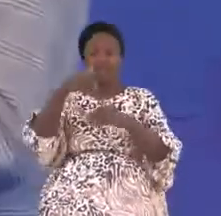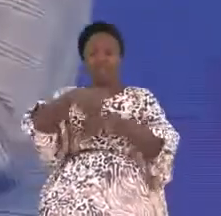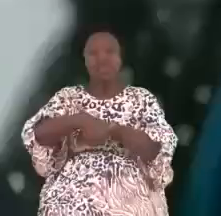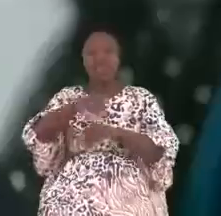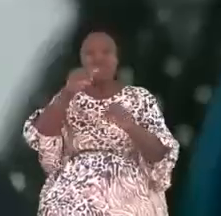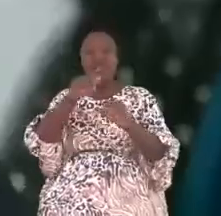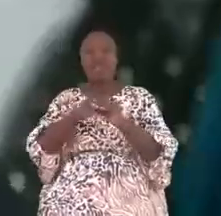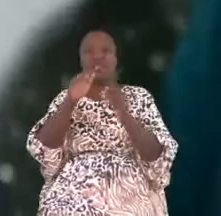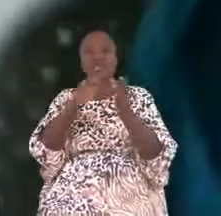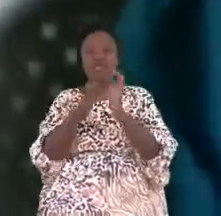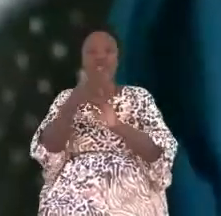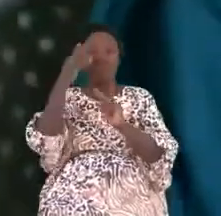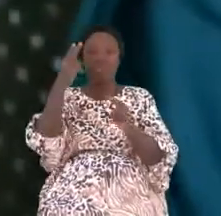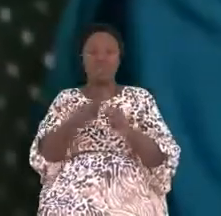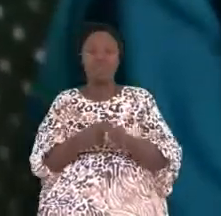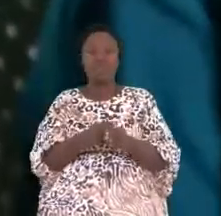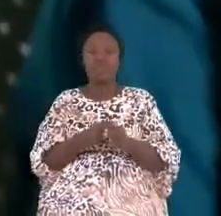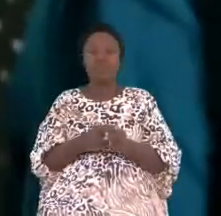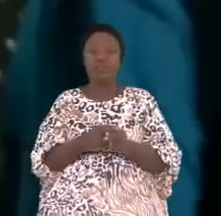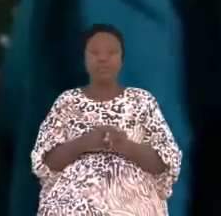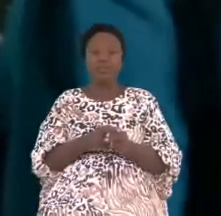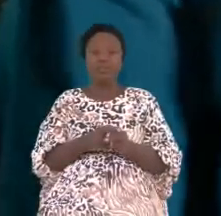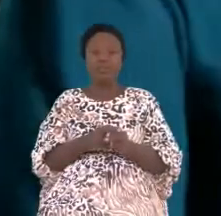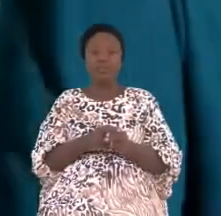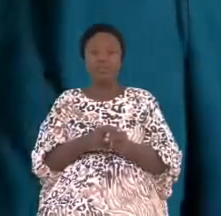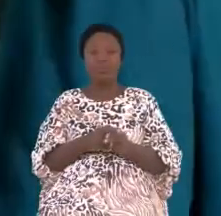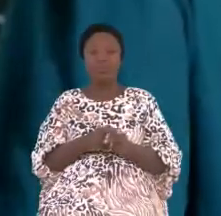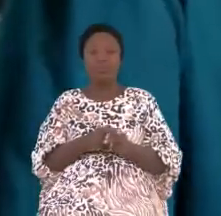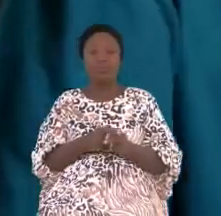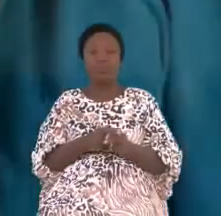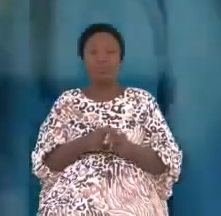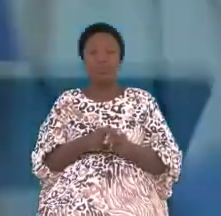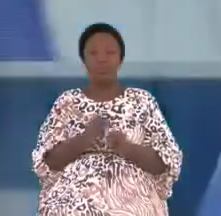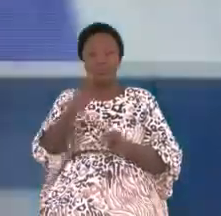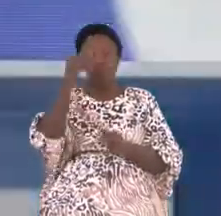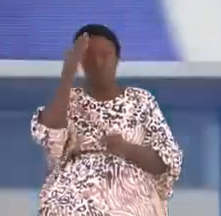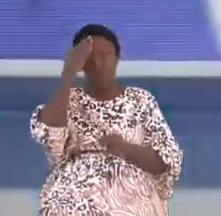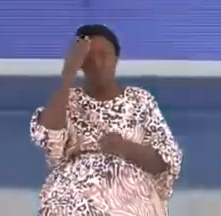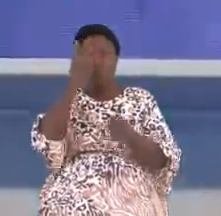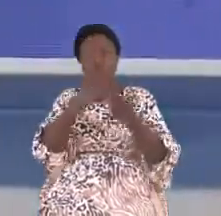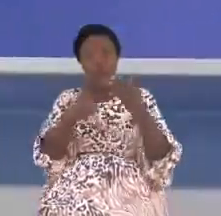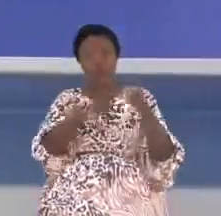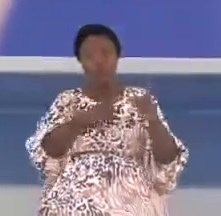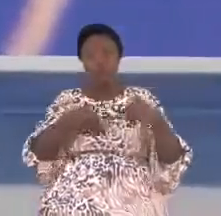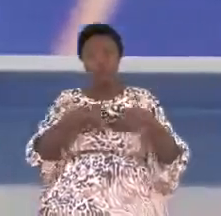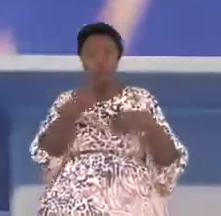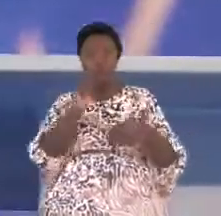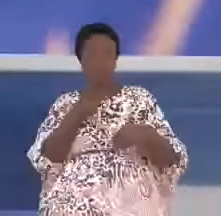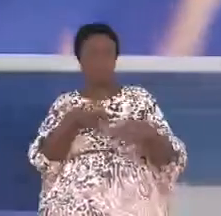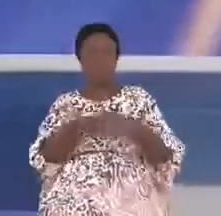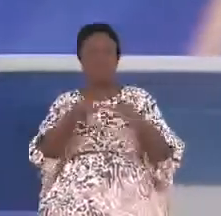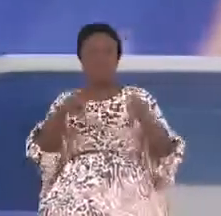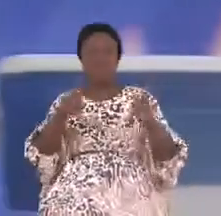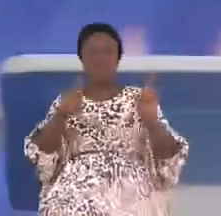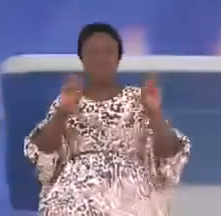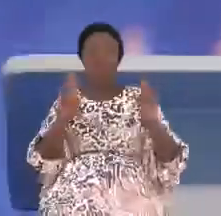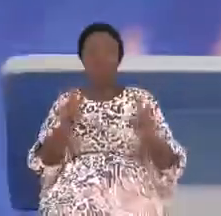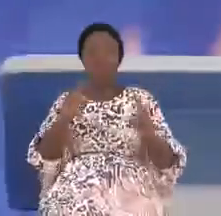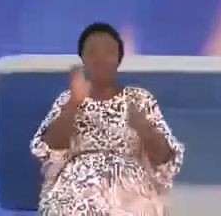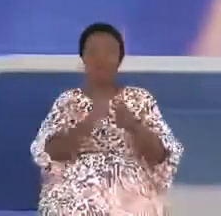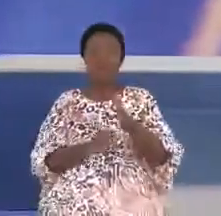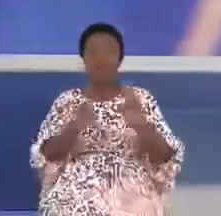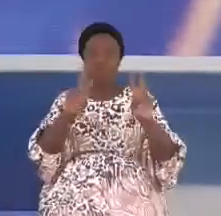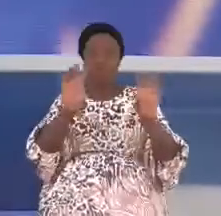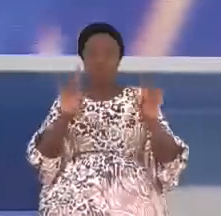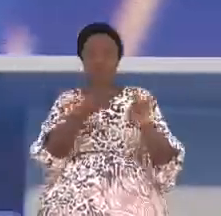jesus name you know what the lord has said in proverbs chapter 28 verse 13